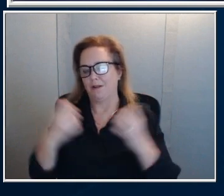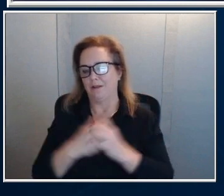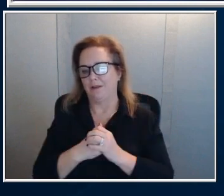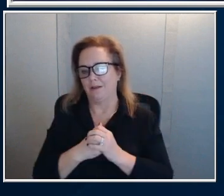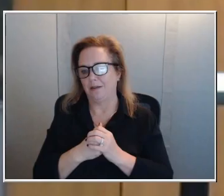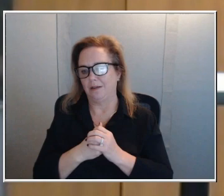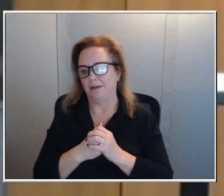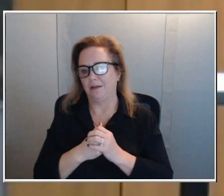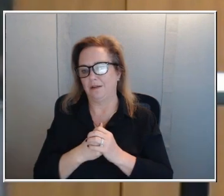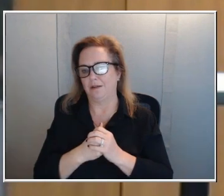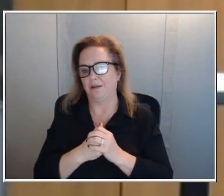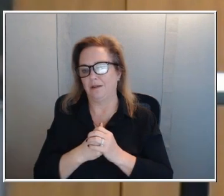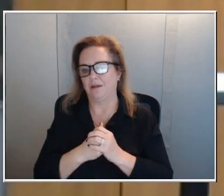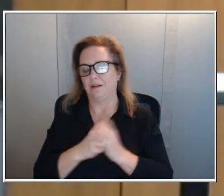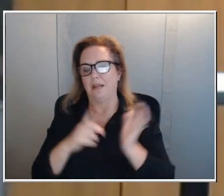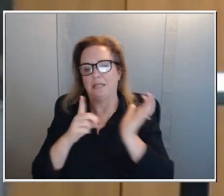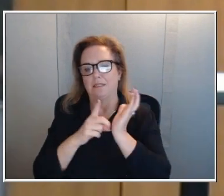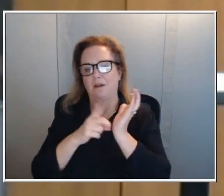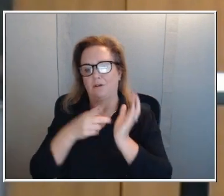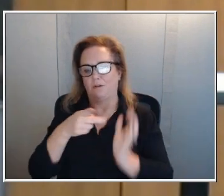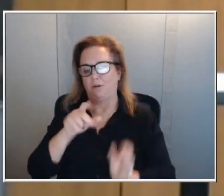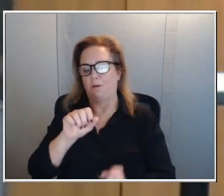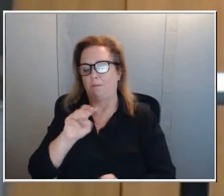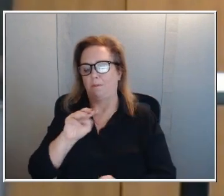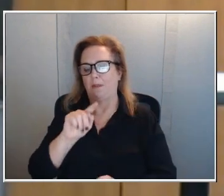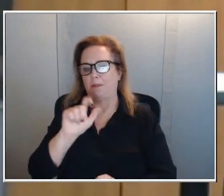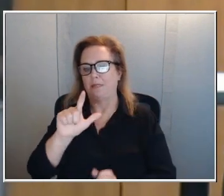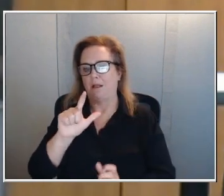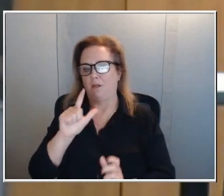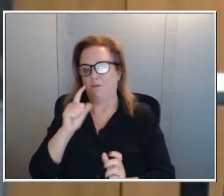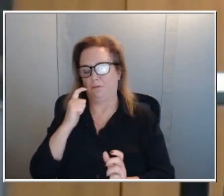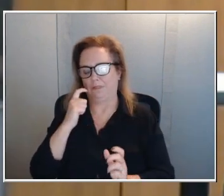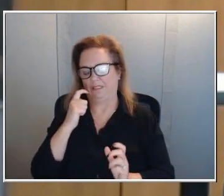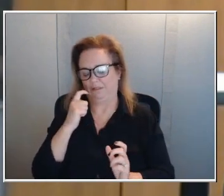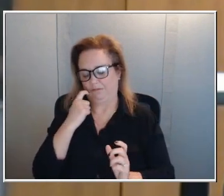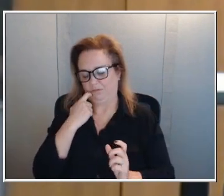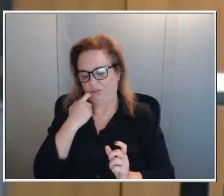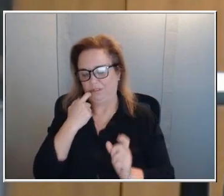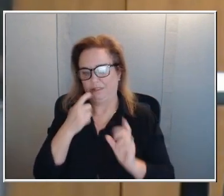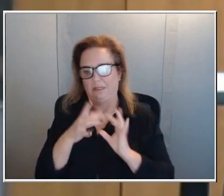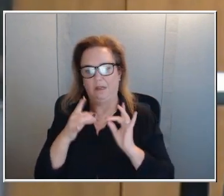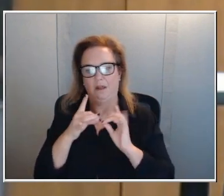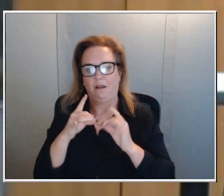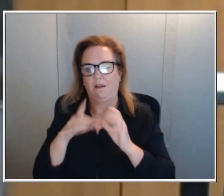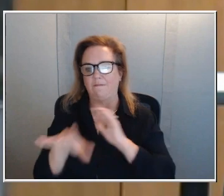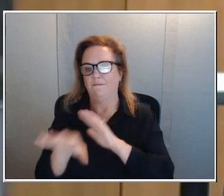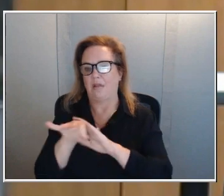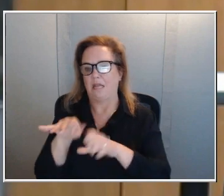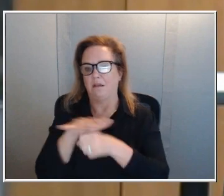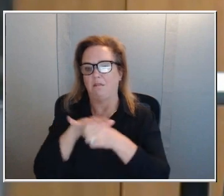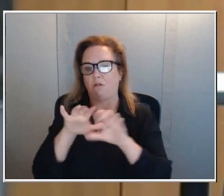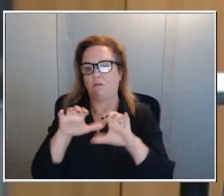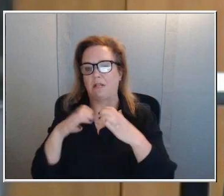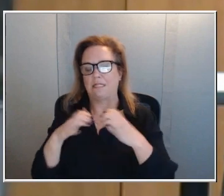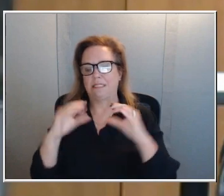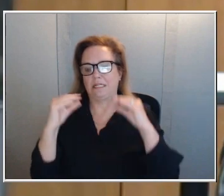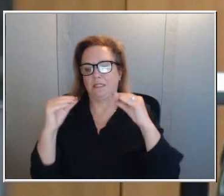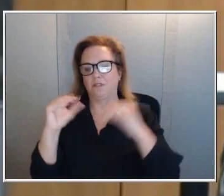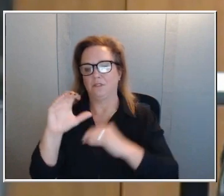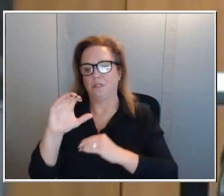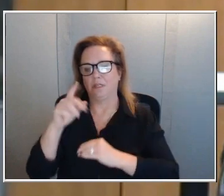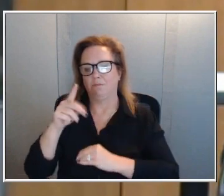Yeah, as Dr. Pimentel was saying earlier, go out, find a local class that teaches CPR.